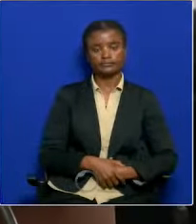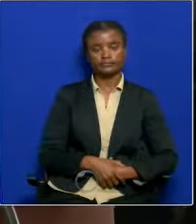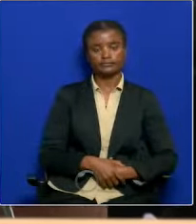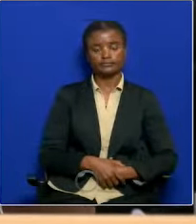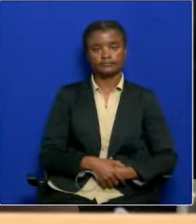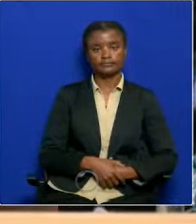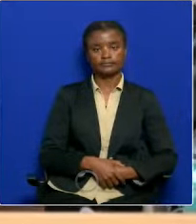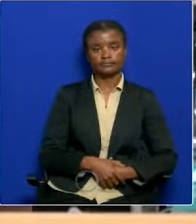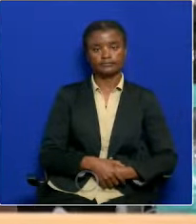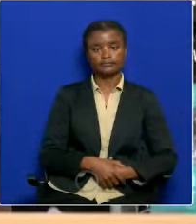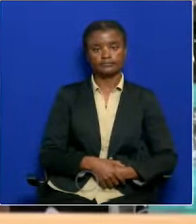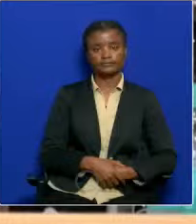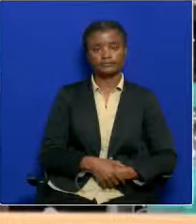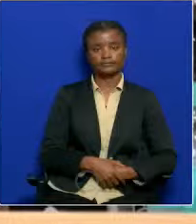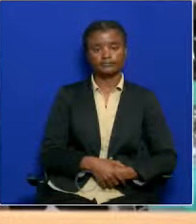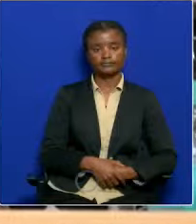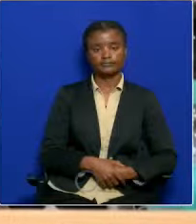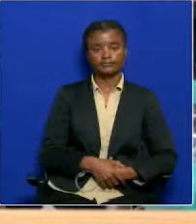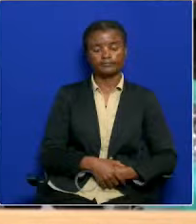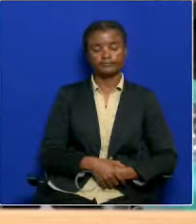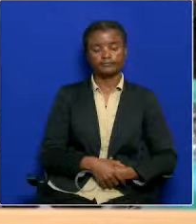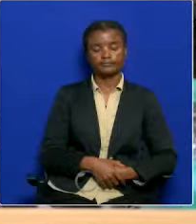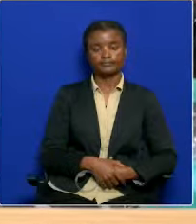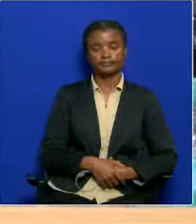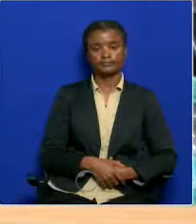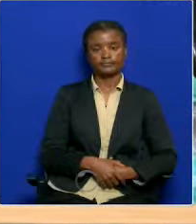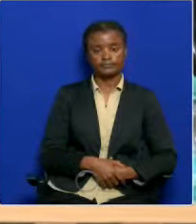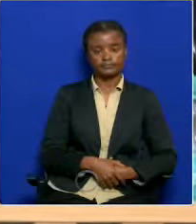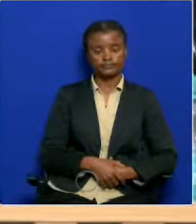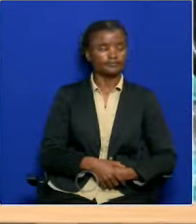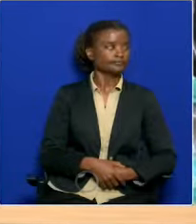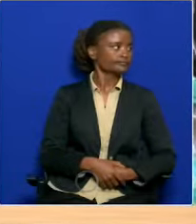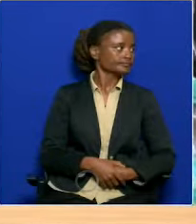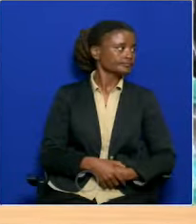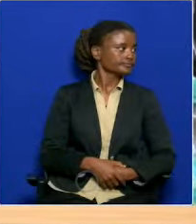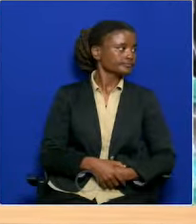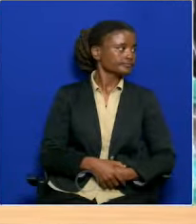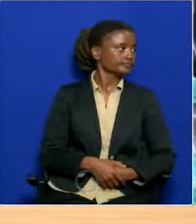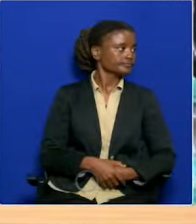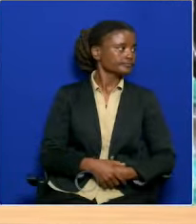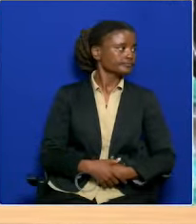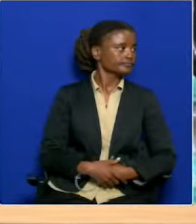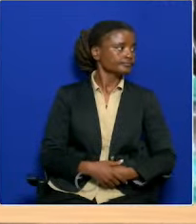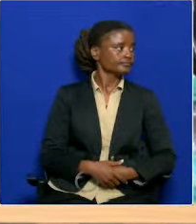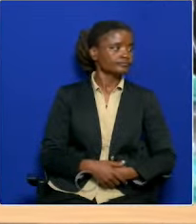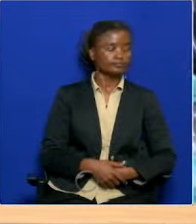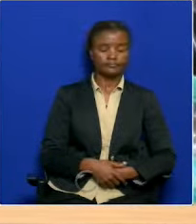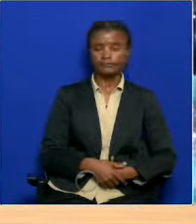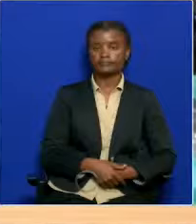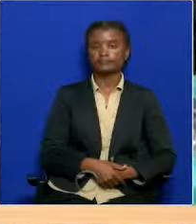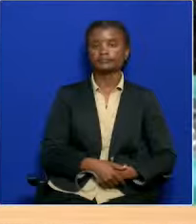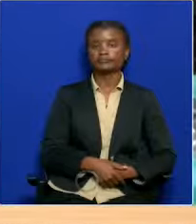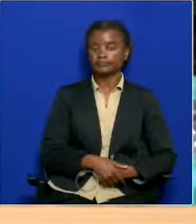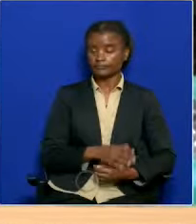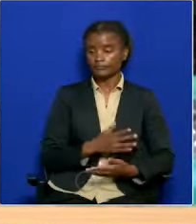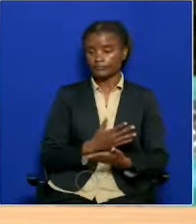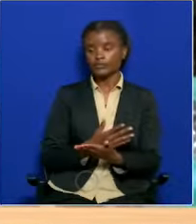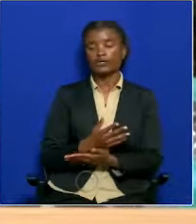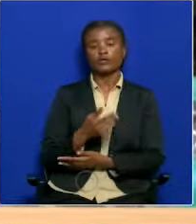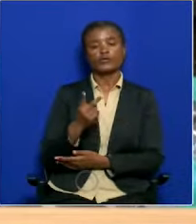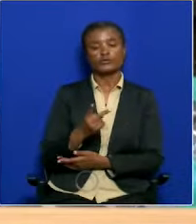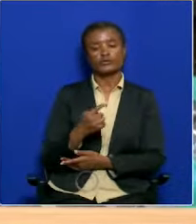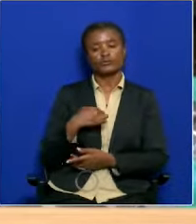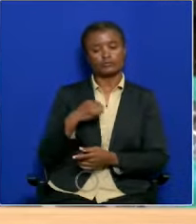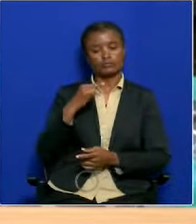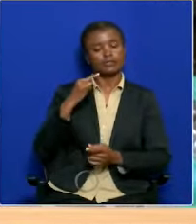And then just so that we have a sense of how we'll be dealing with file 3, General, if you